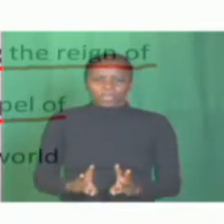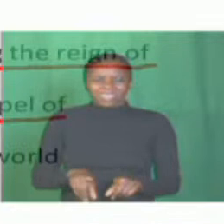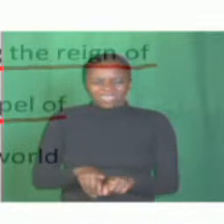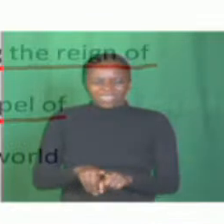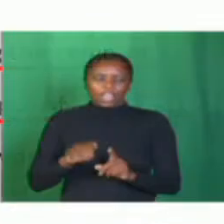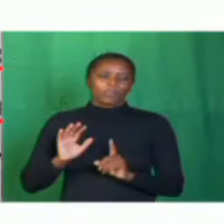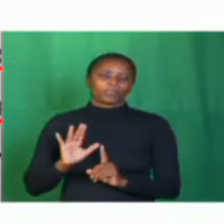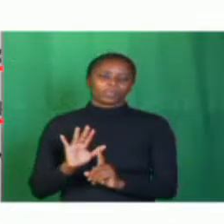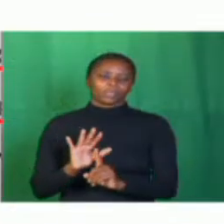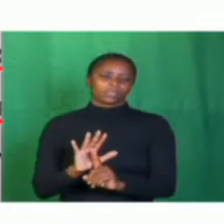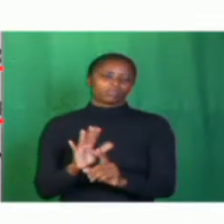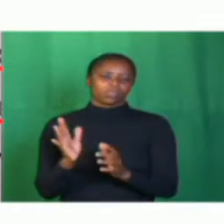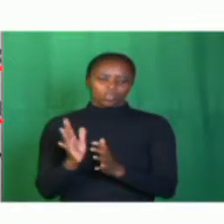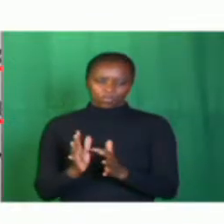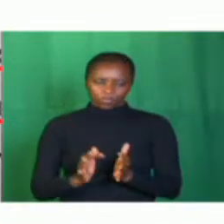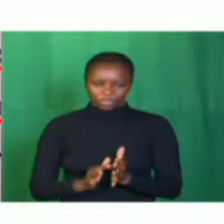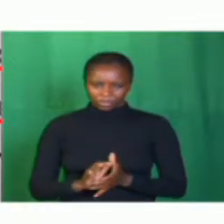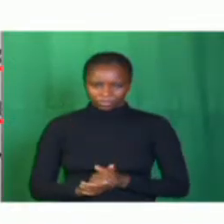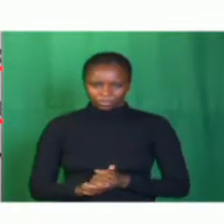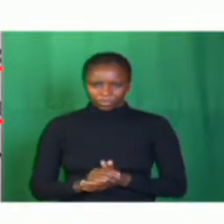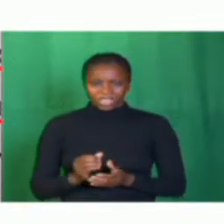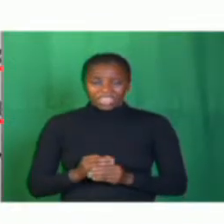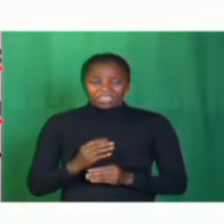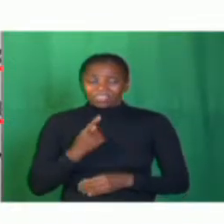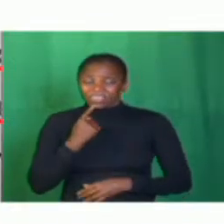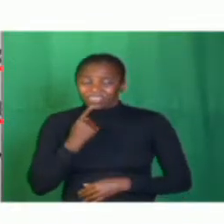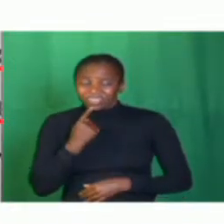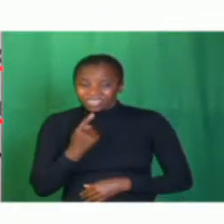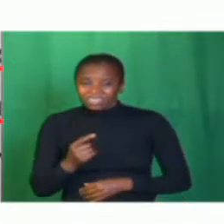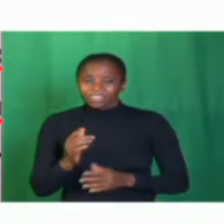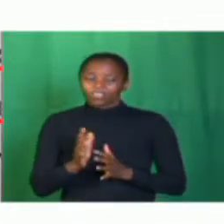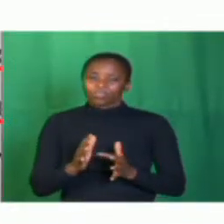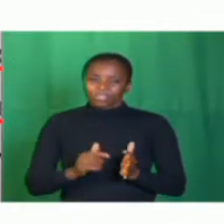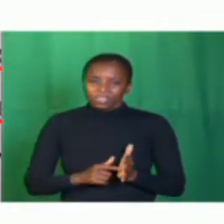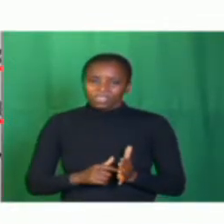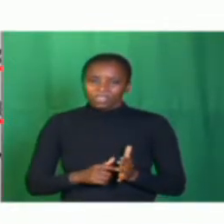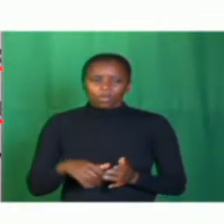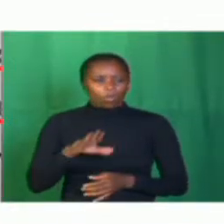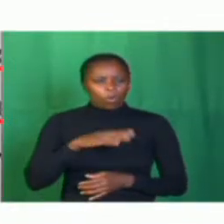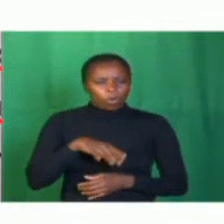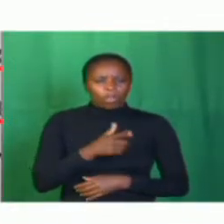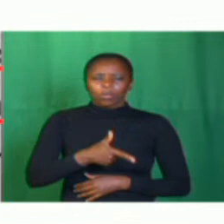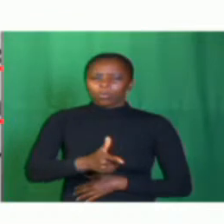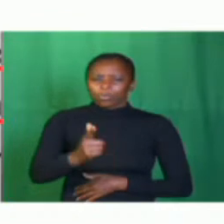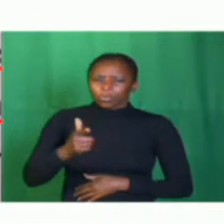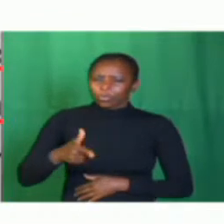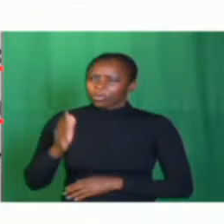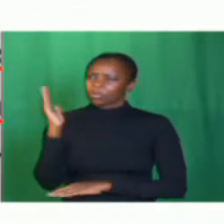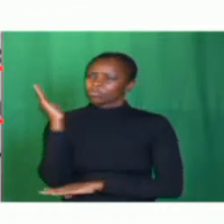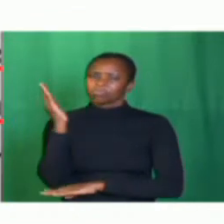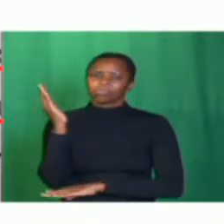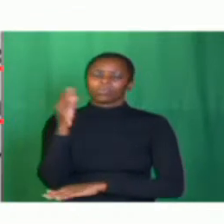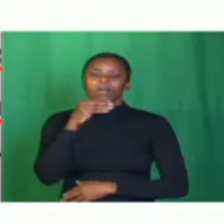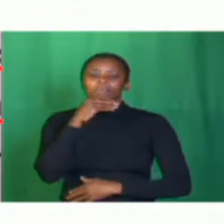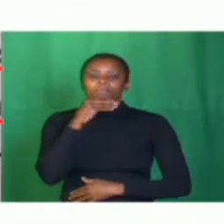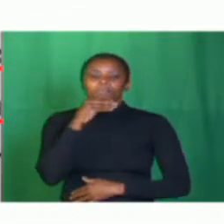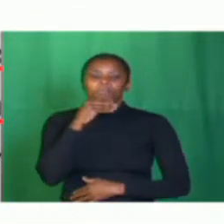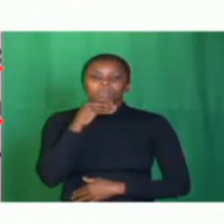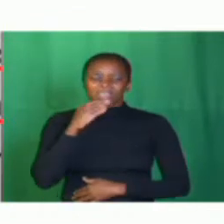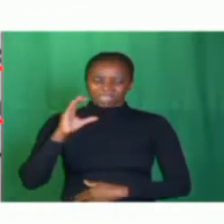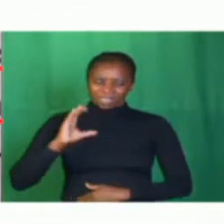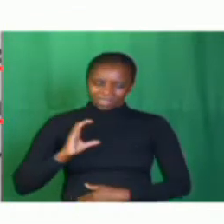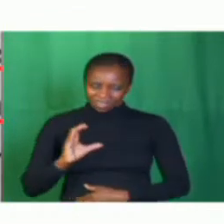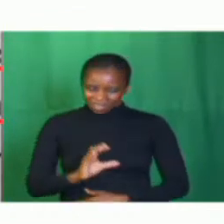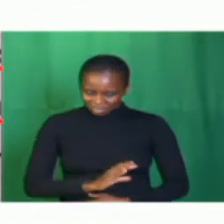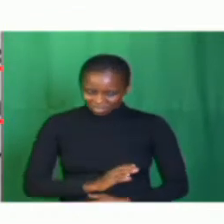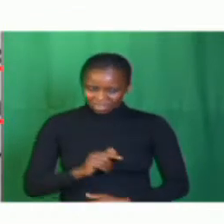Christ. So if Jesus Christ had said that his disciples should go out and preach, that means that even